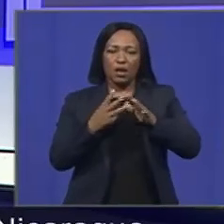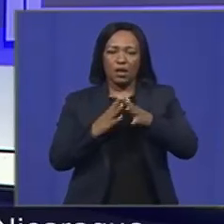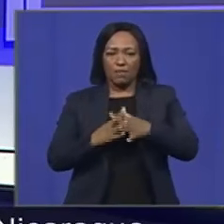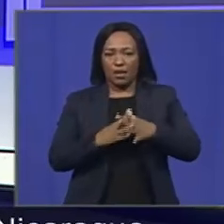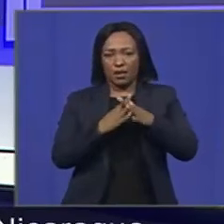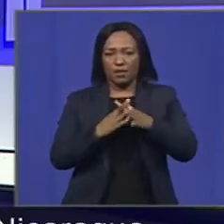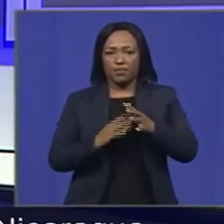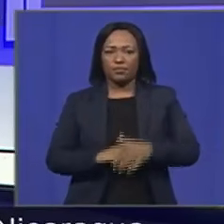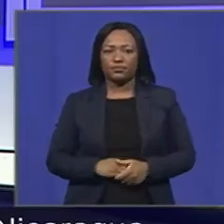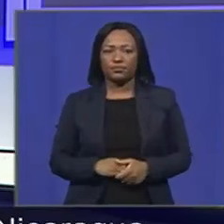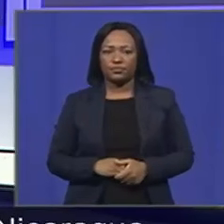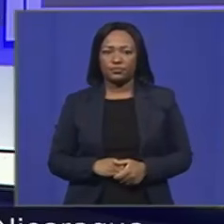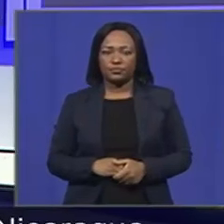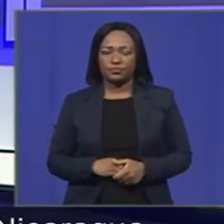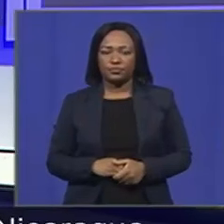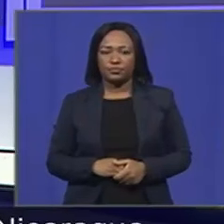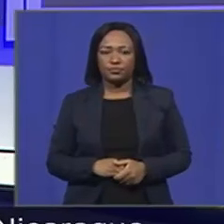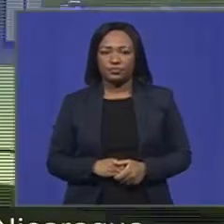America.